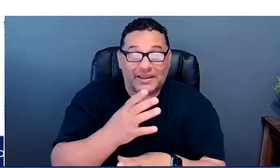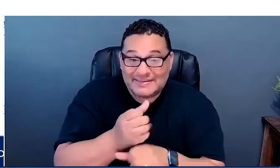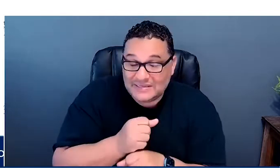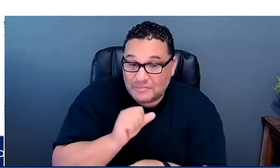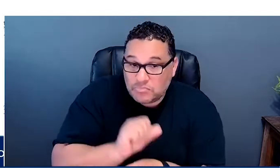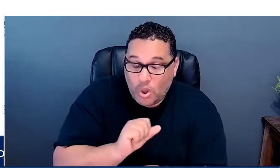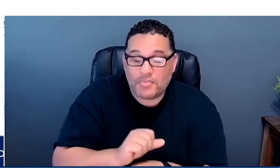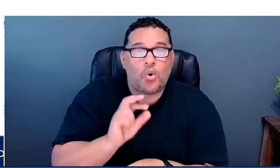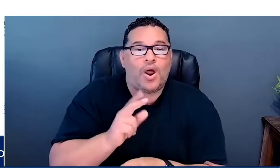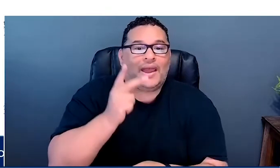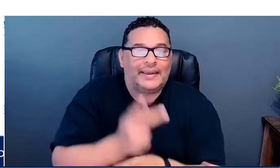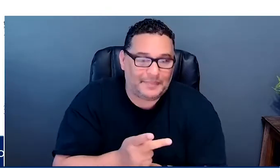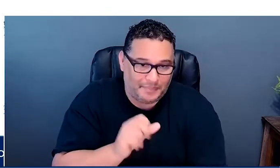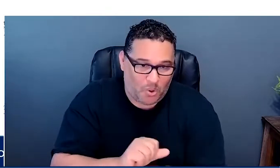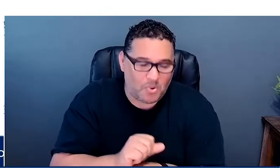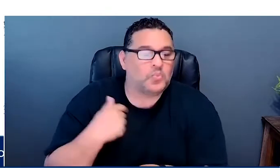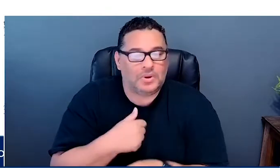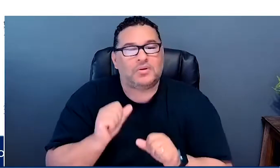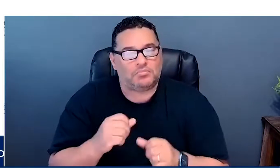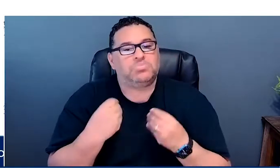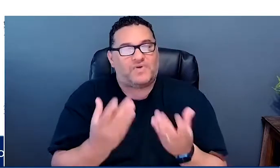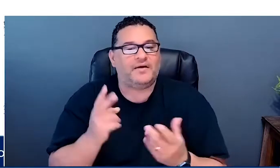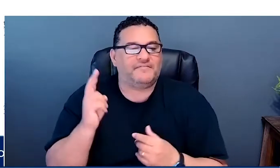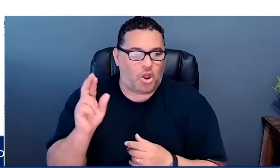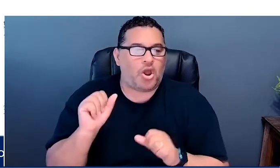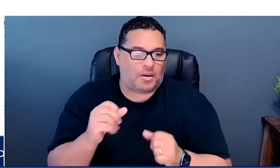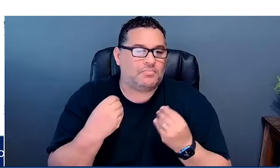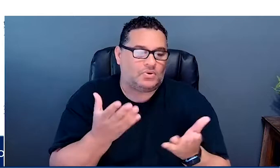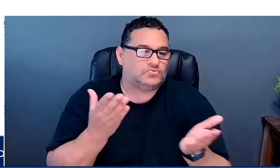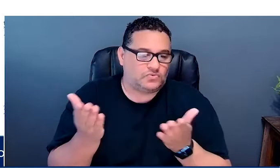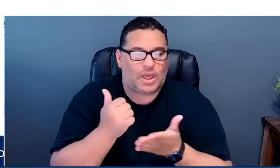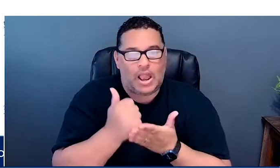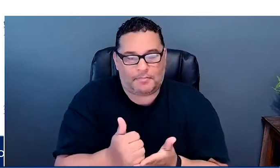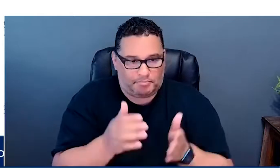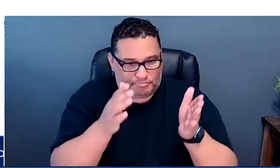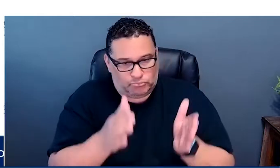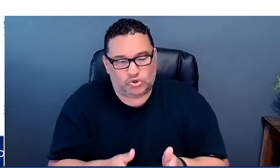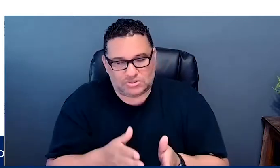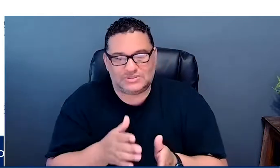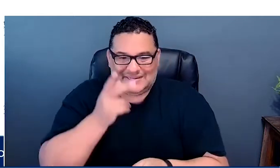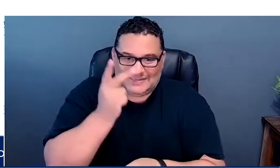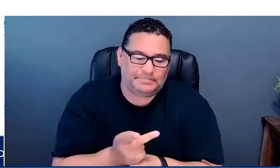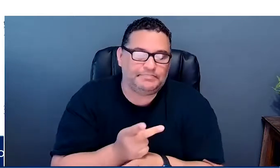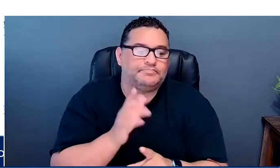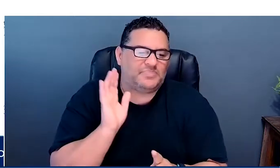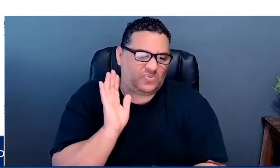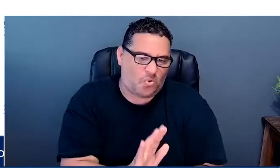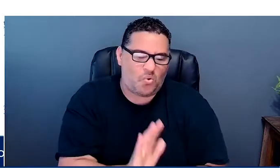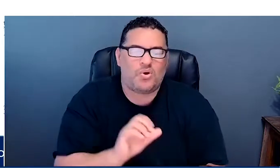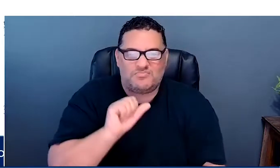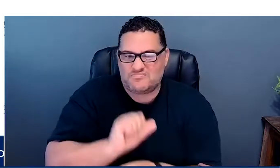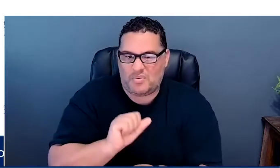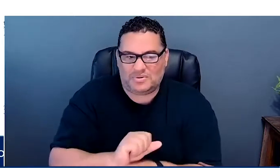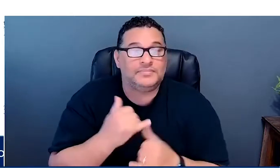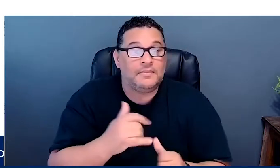provide services to help an individual maintain their current employment. So why don't you